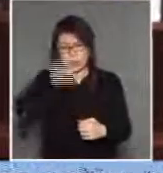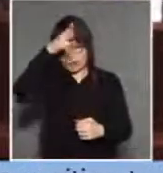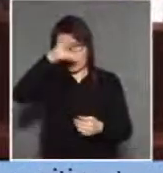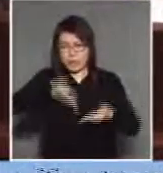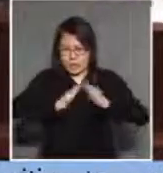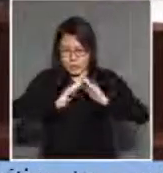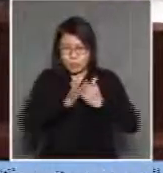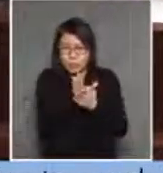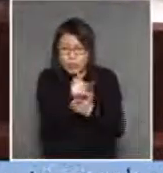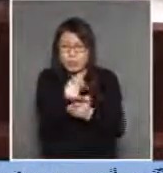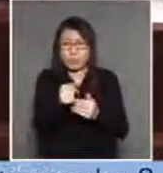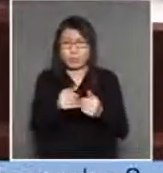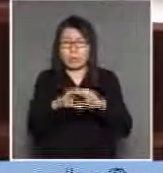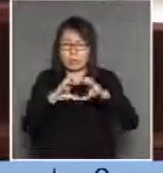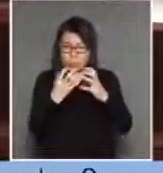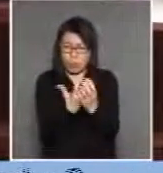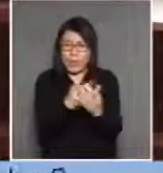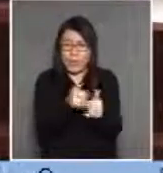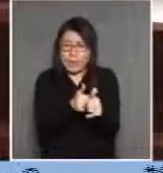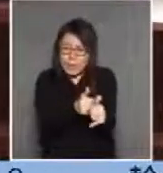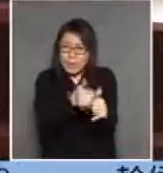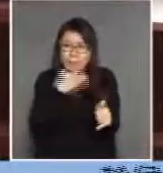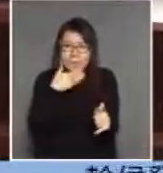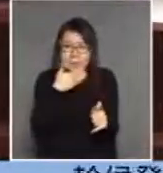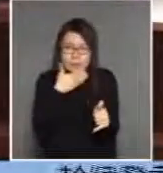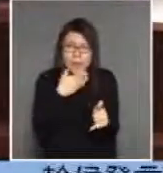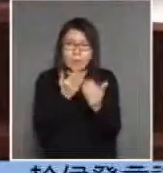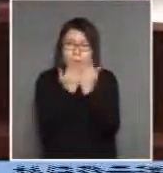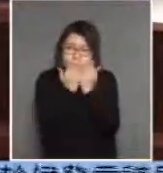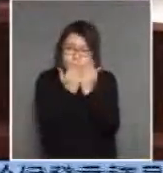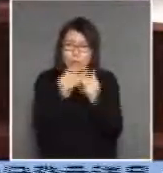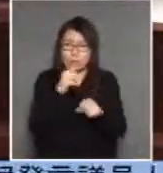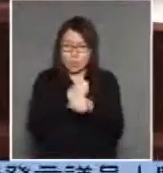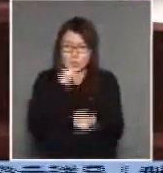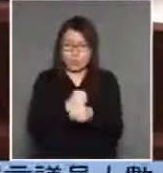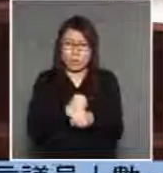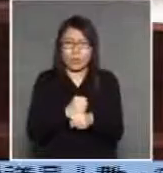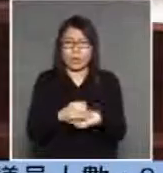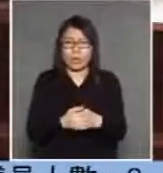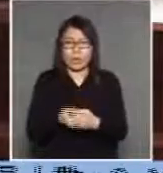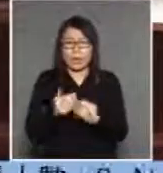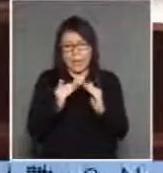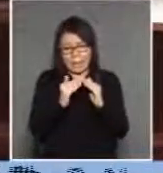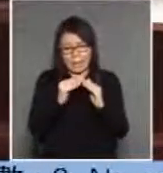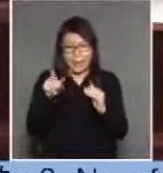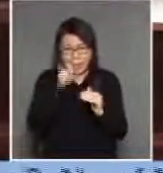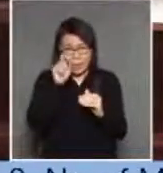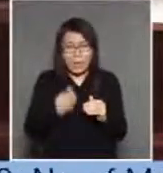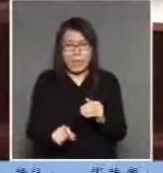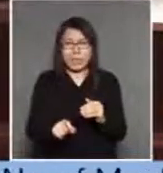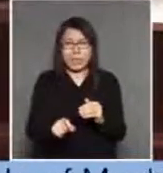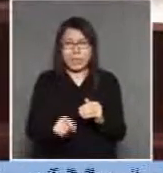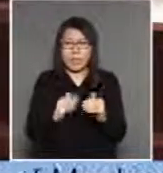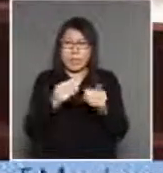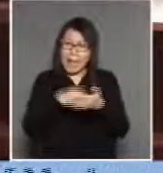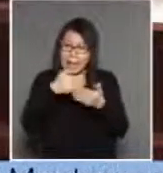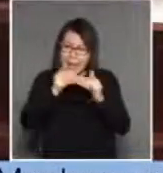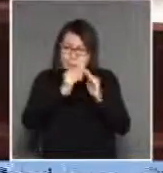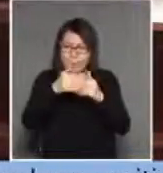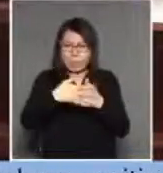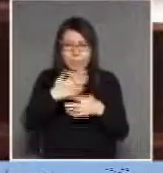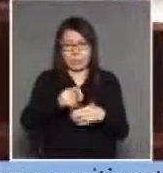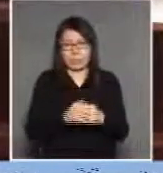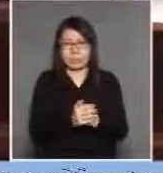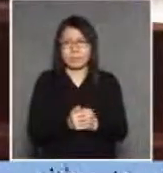brainwashed. The government should set up a dedicated force to follow up on the education, employment,